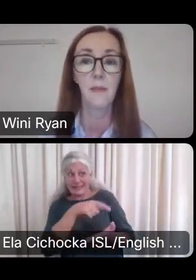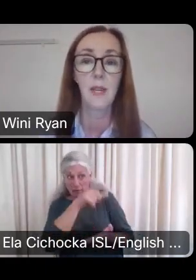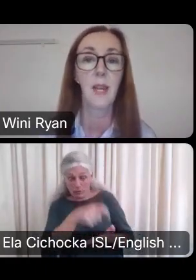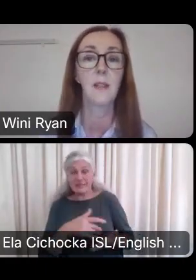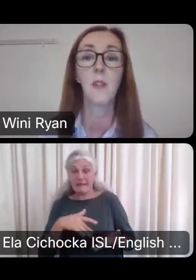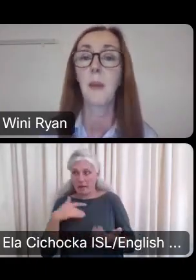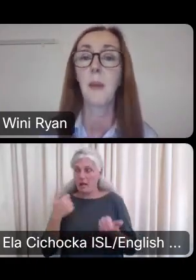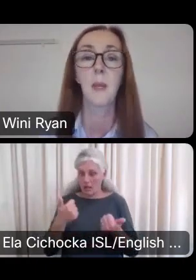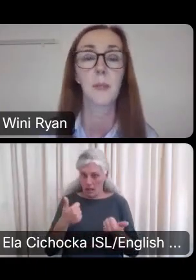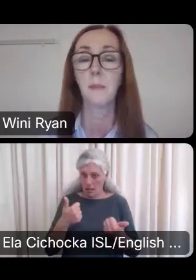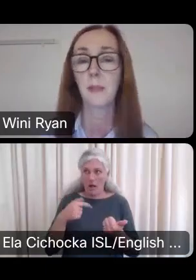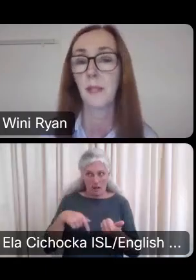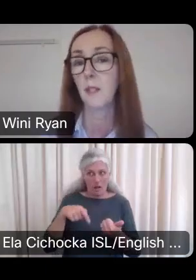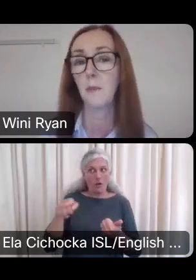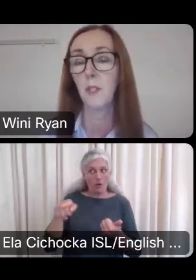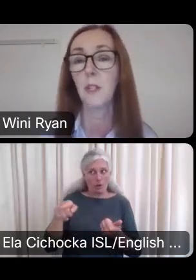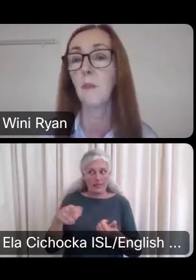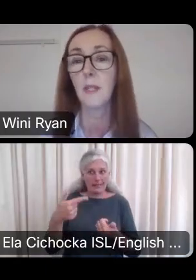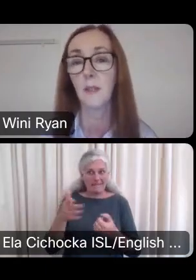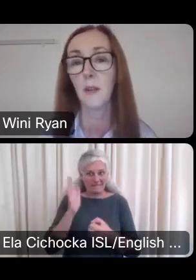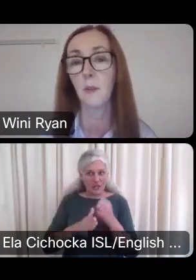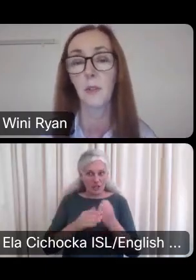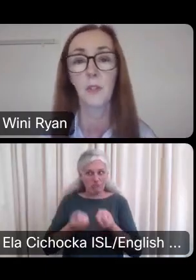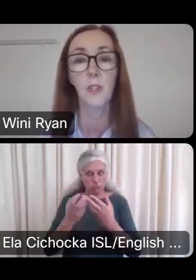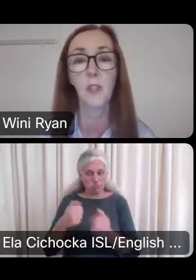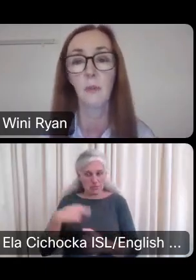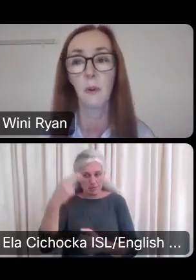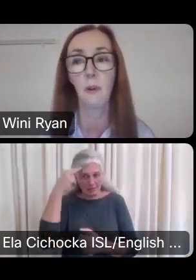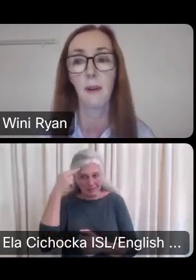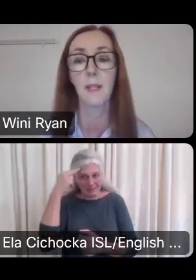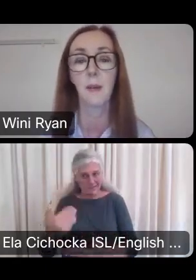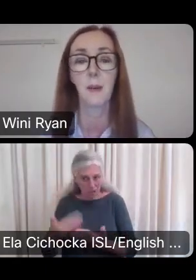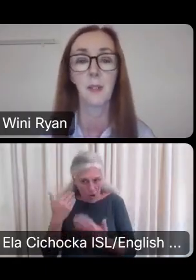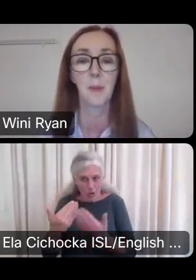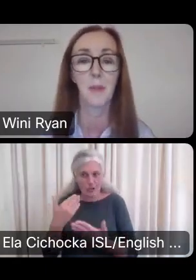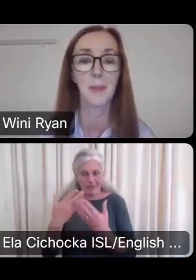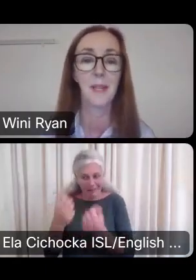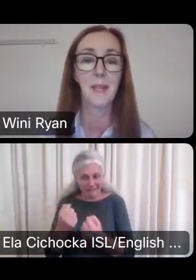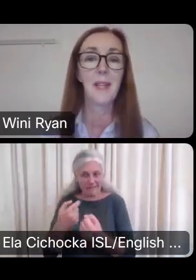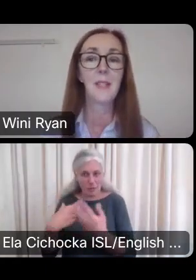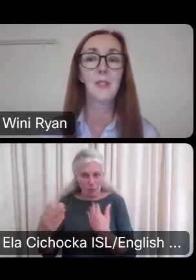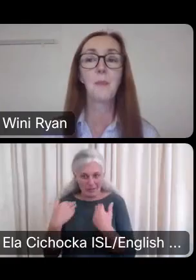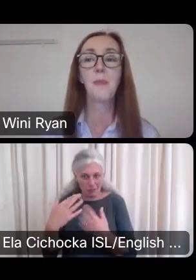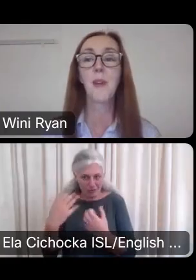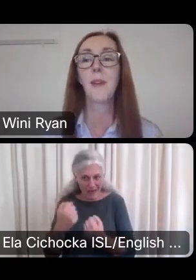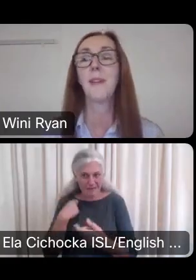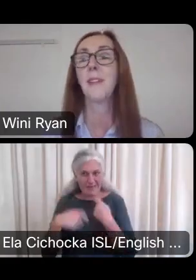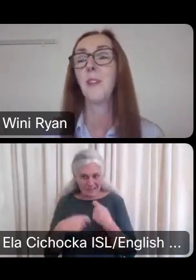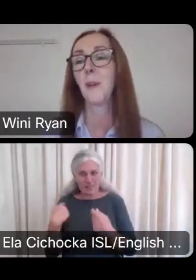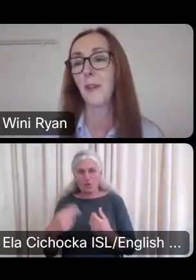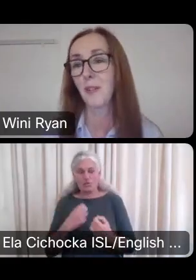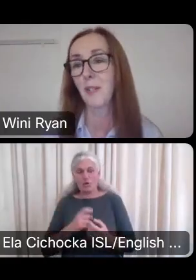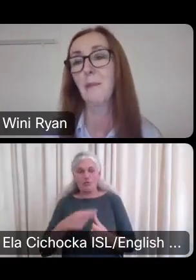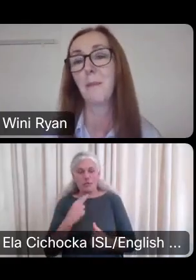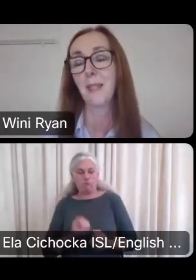safe, and you may pick up something that you didn't read in the notes or that you don't know already about this person. So moving on,